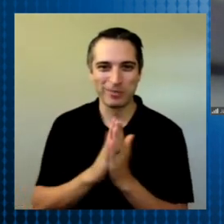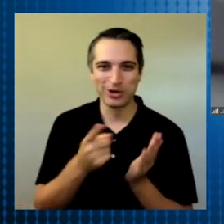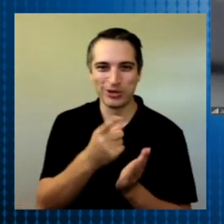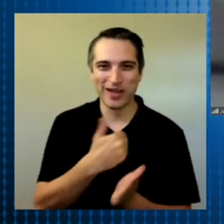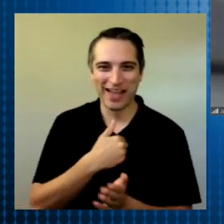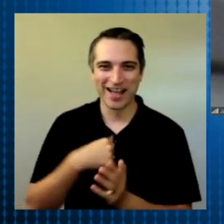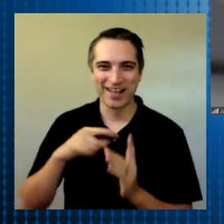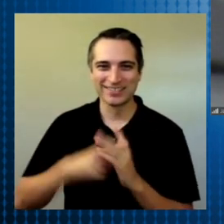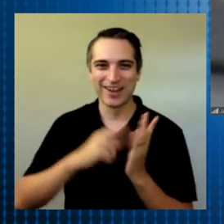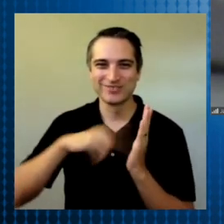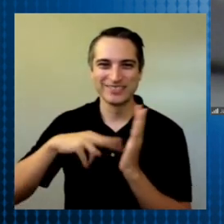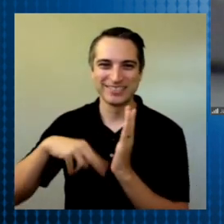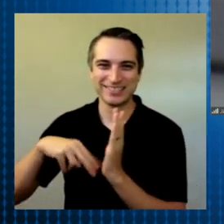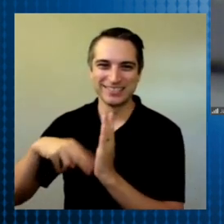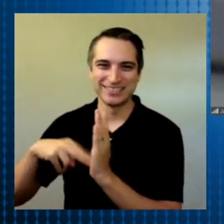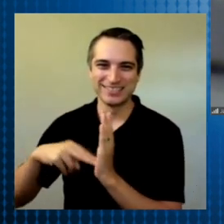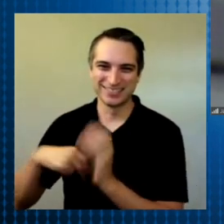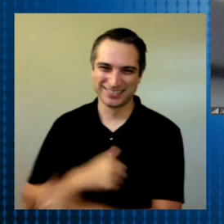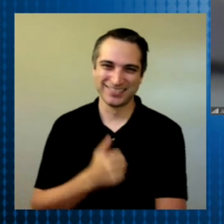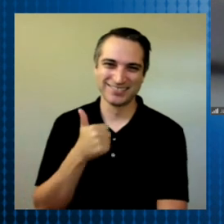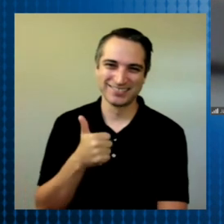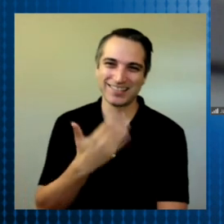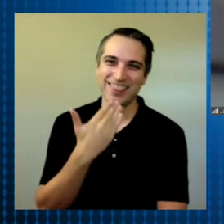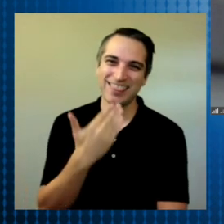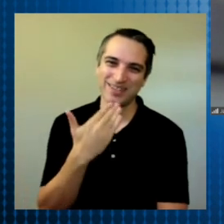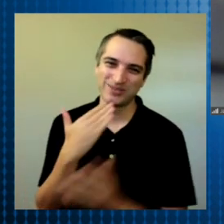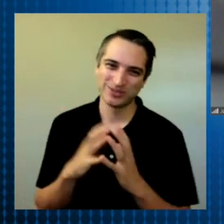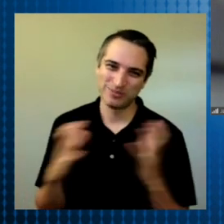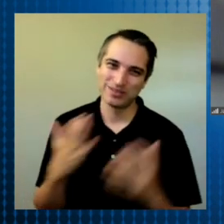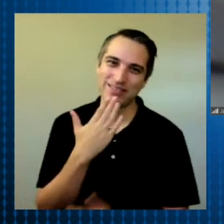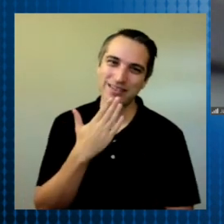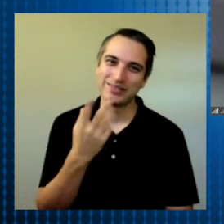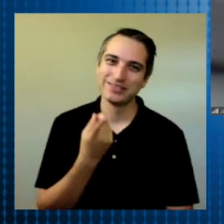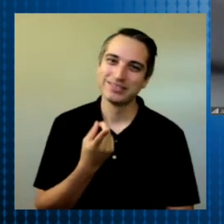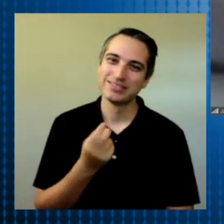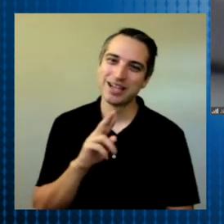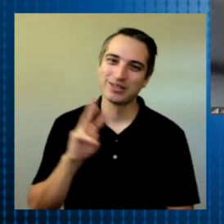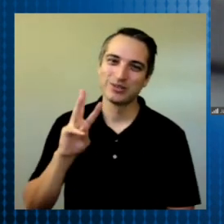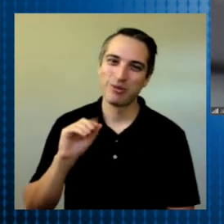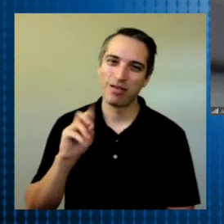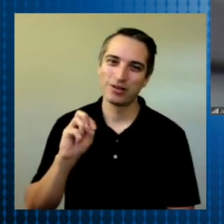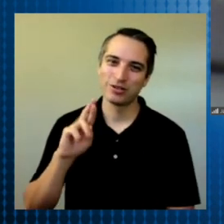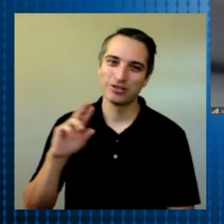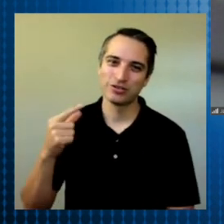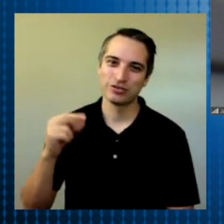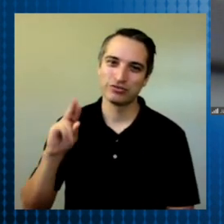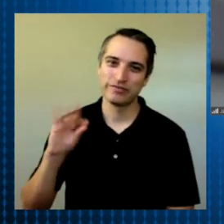start reading, man. I'm taking that advice soon. Thank you, guys. Thank you so much, Dr. Walker-Grafia, for all the opportunities, too. Thank you.